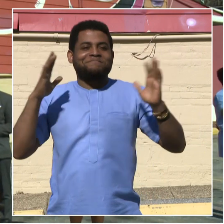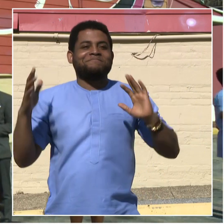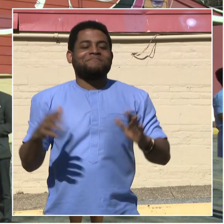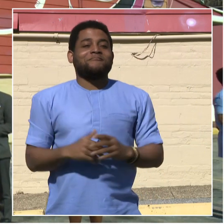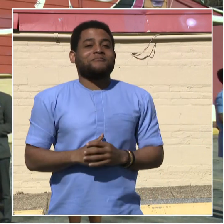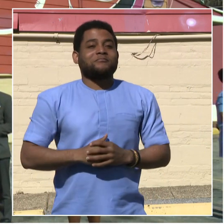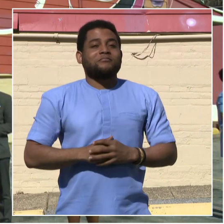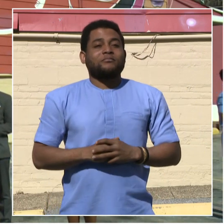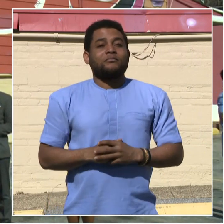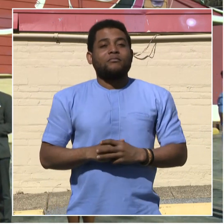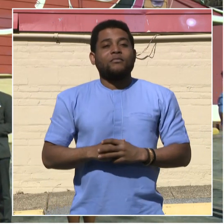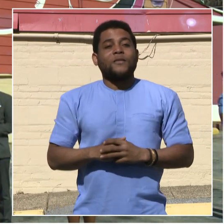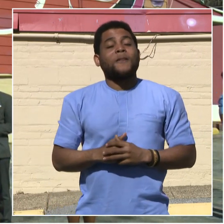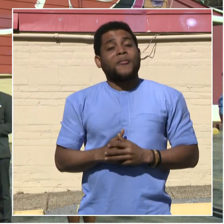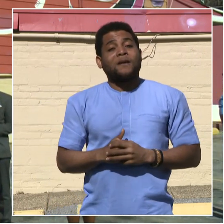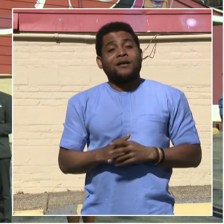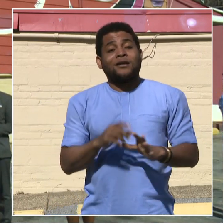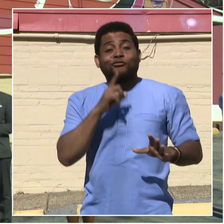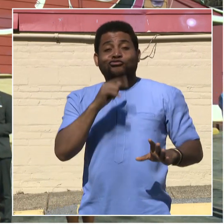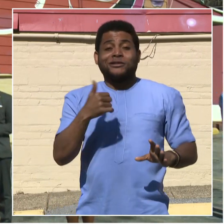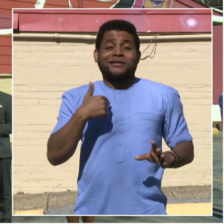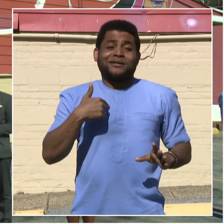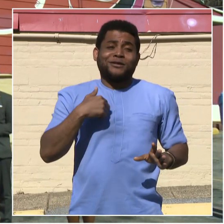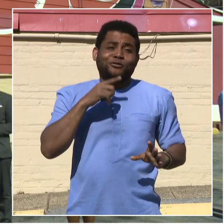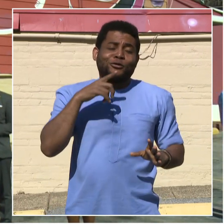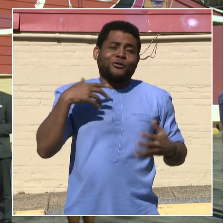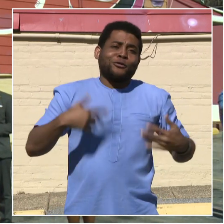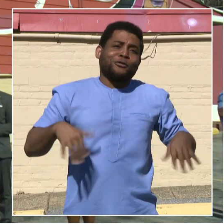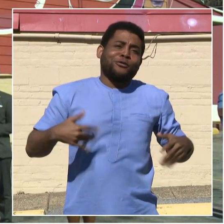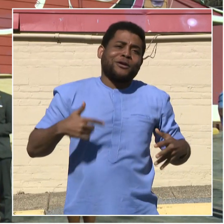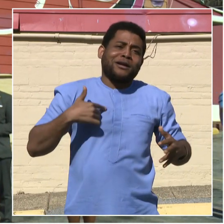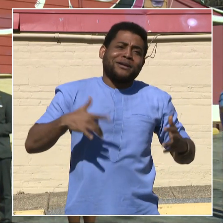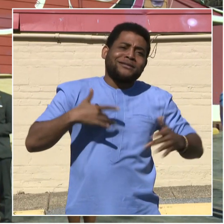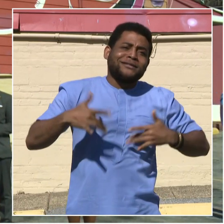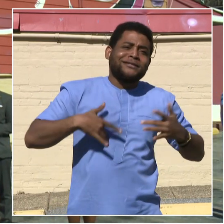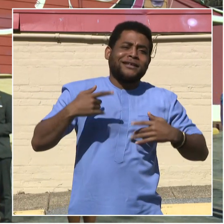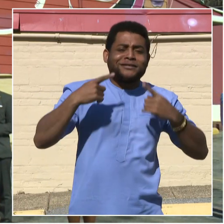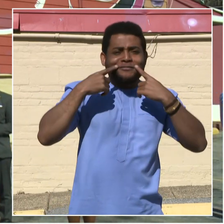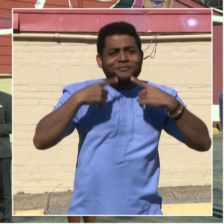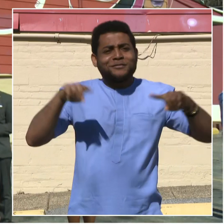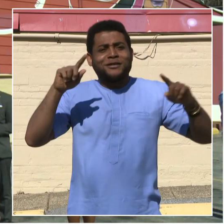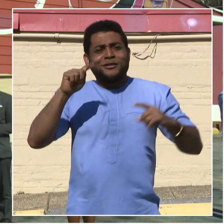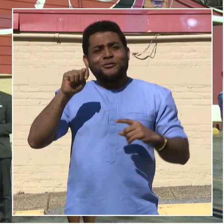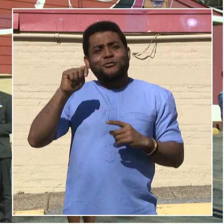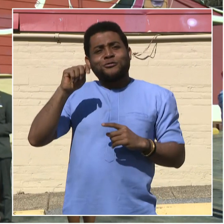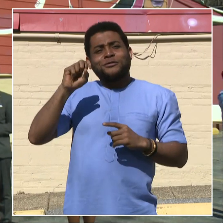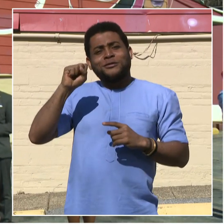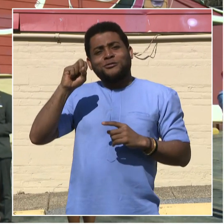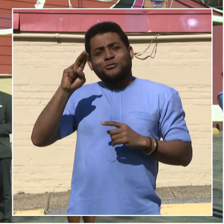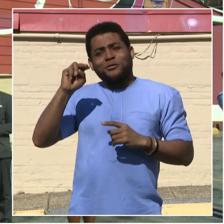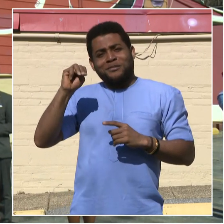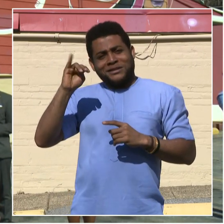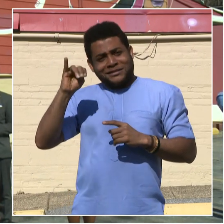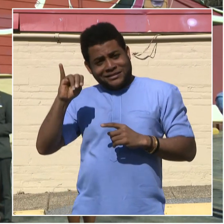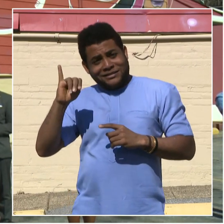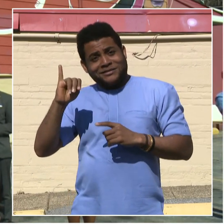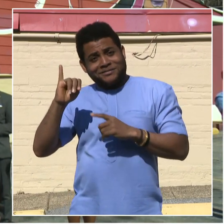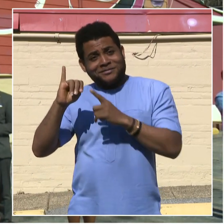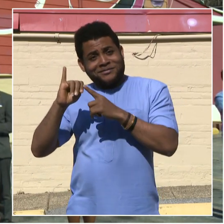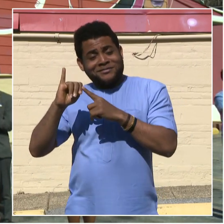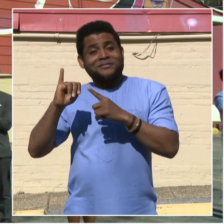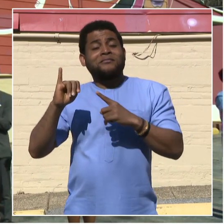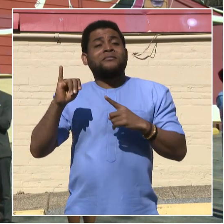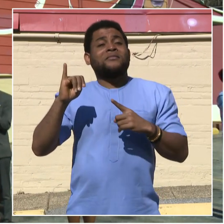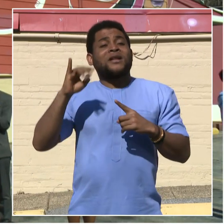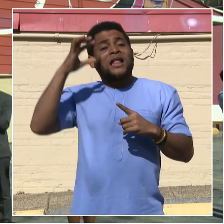I am excited to announce Tsunami School of Hair and Design 501c will be opening very